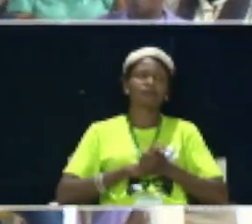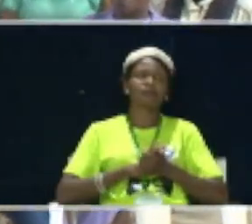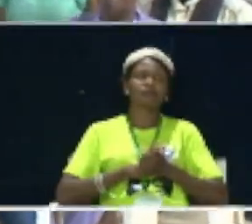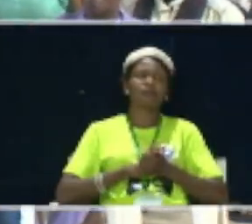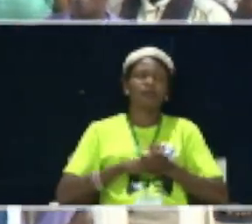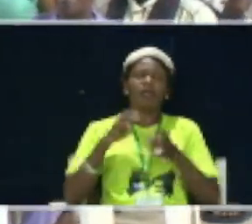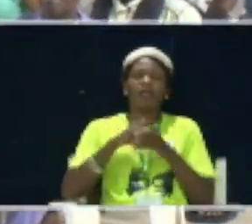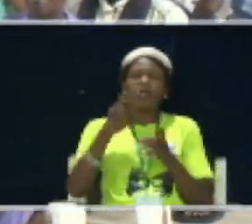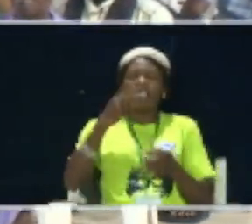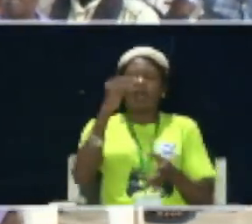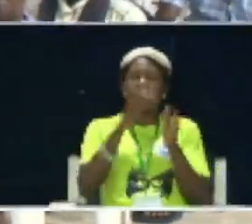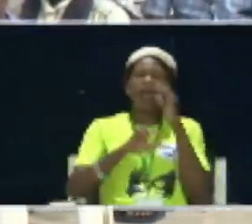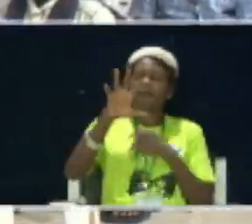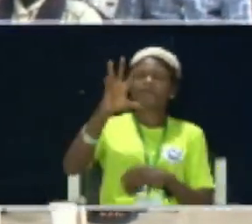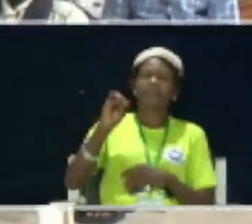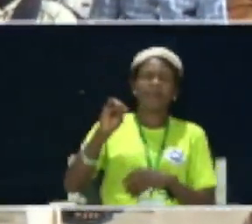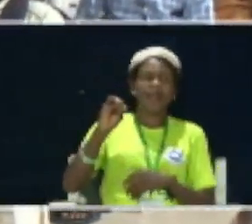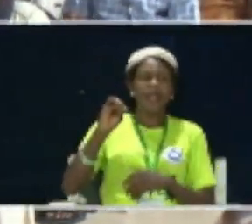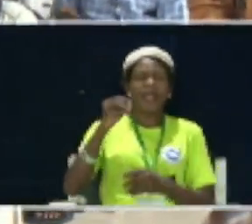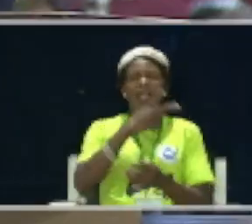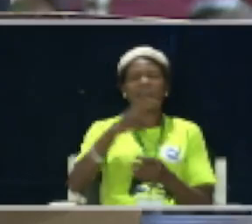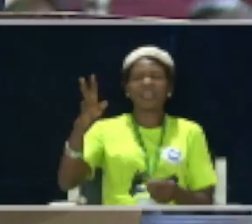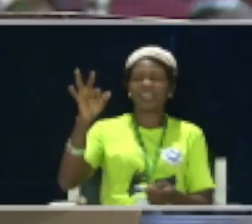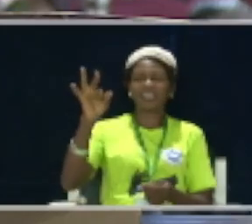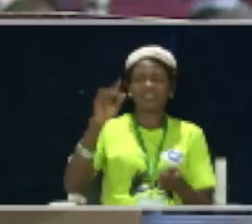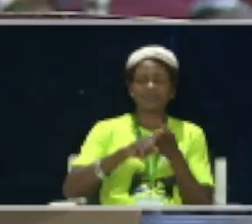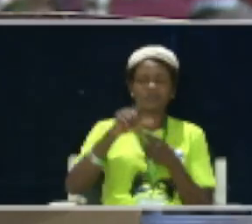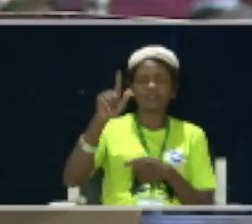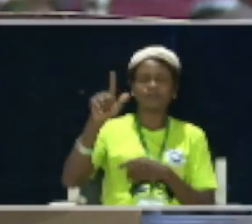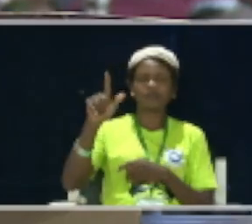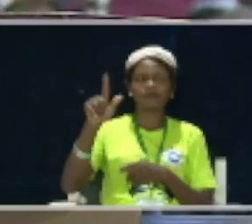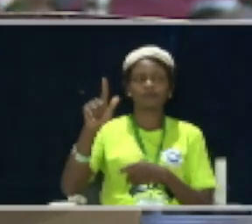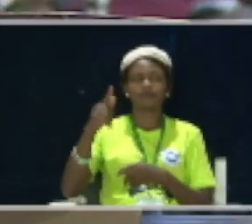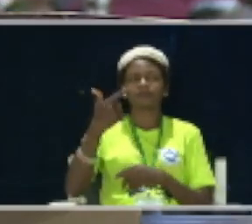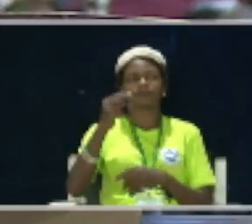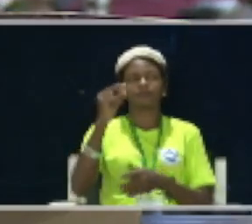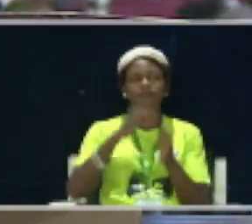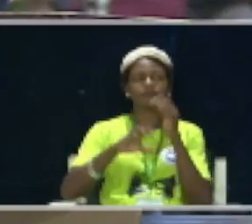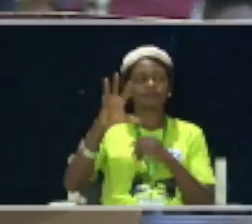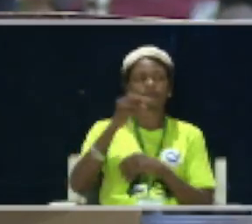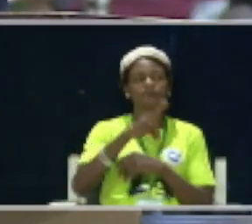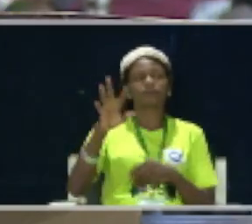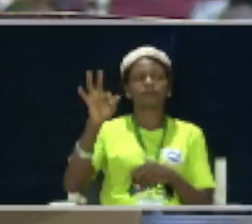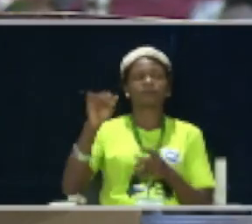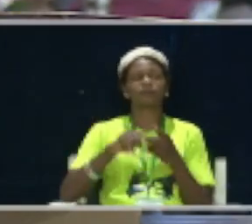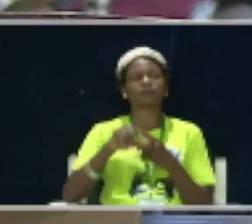In Genesis chapter 50, verse 19 to 21. Genesis chapter 50, verse 19 to